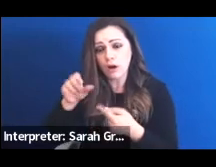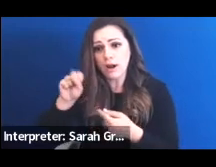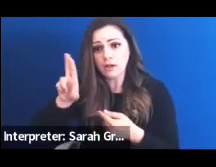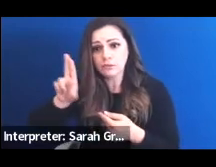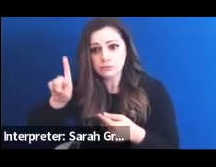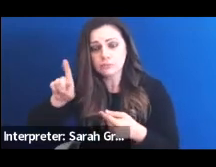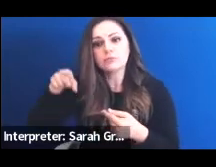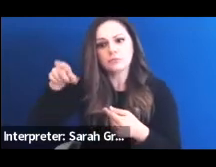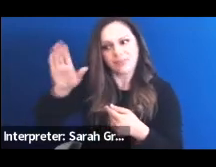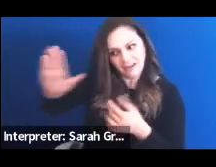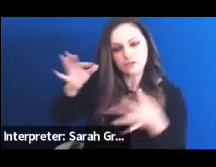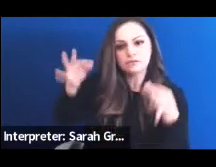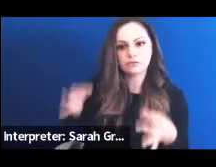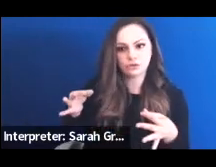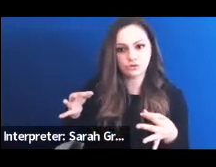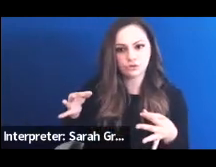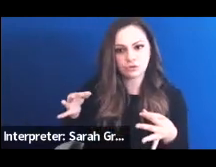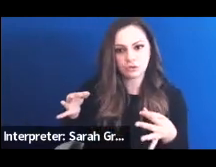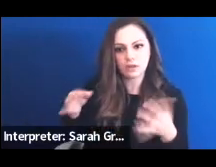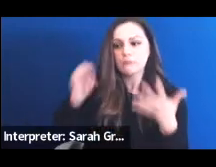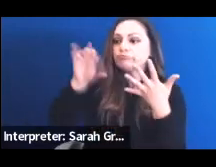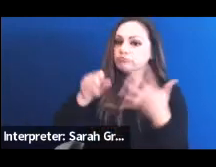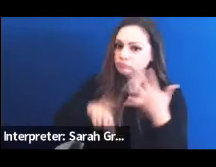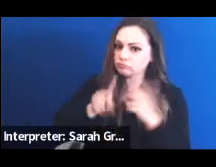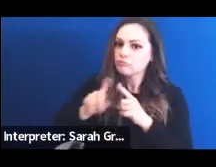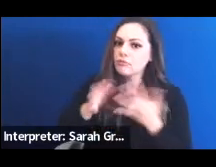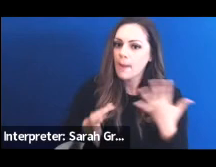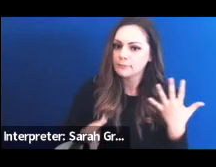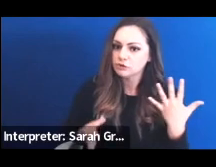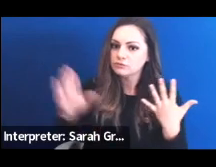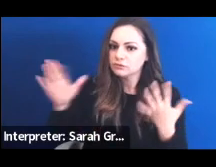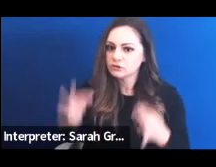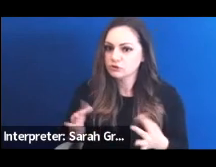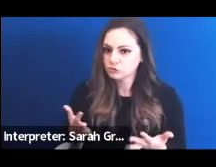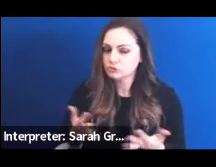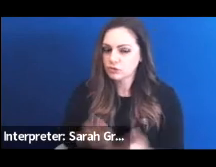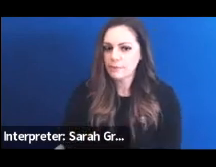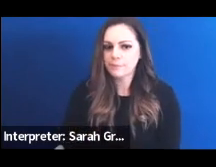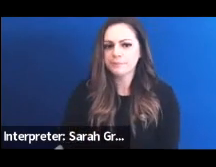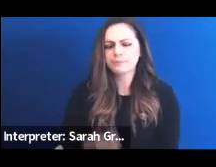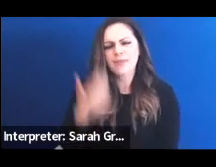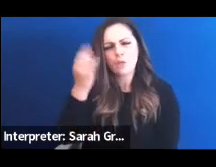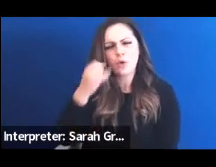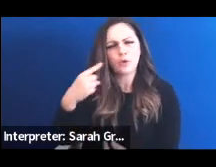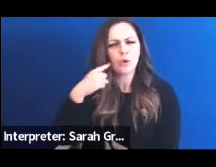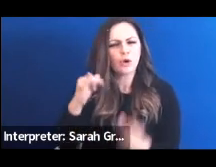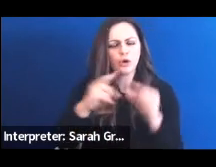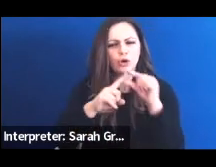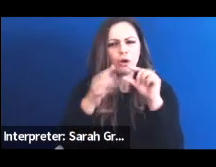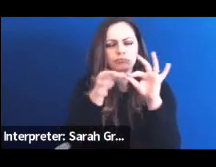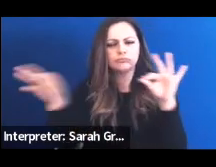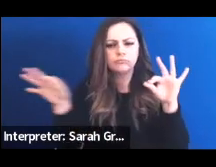get. When we're talking about, I don't know if y'all have heard of the phrase person first language, but person first language is